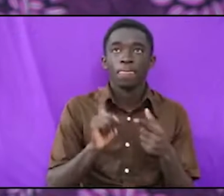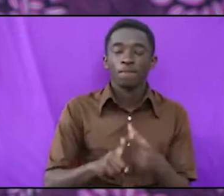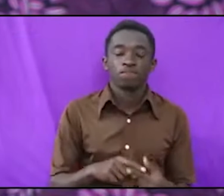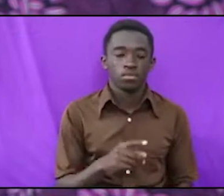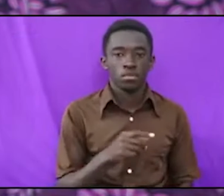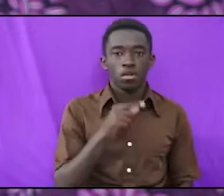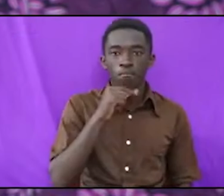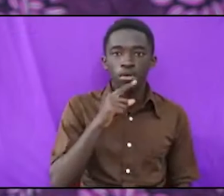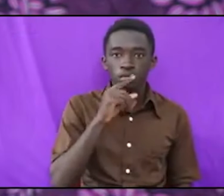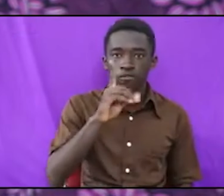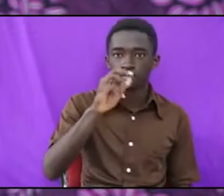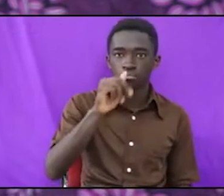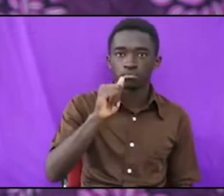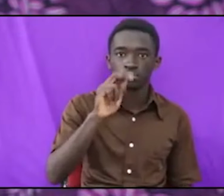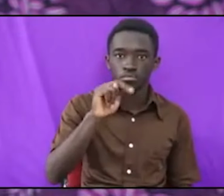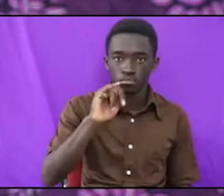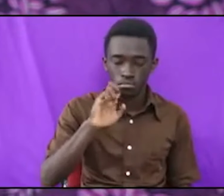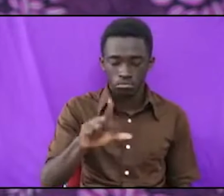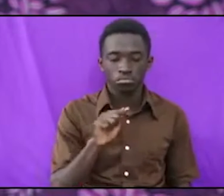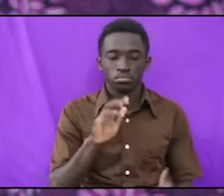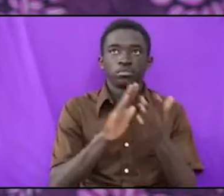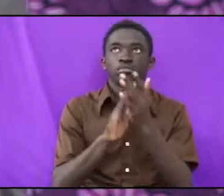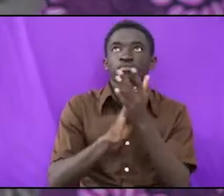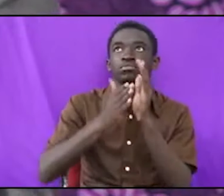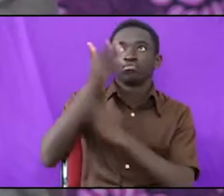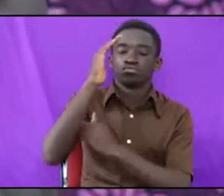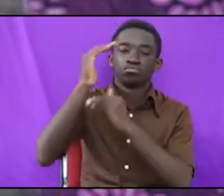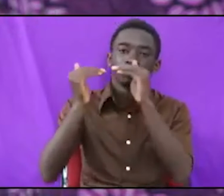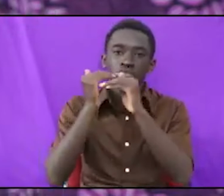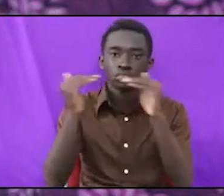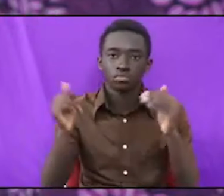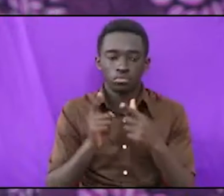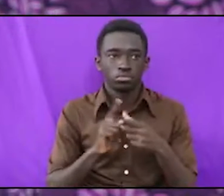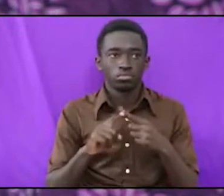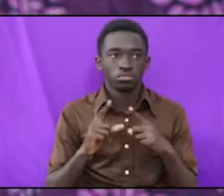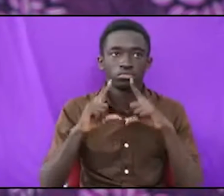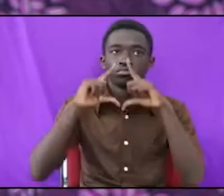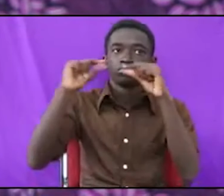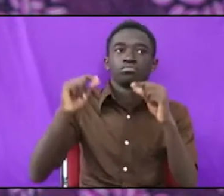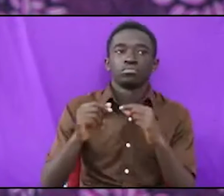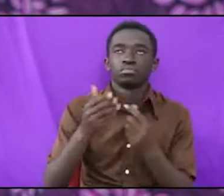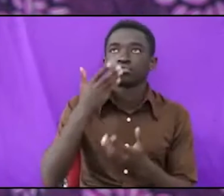of heaven, and he went on to talk to God.